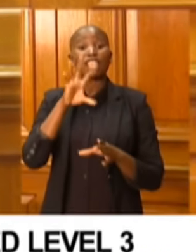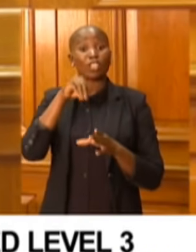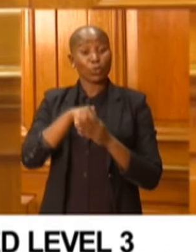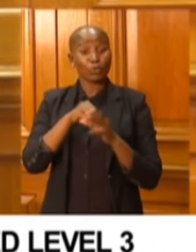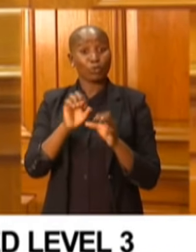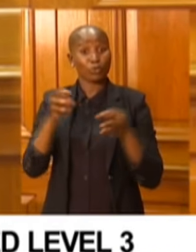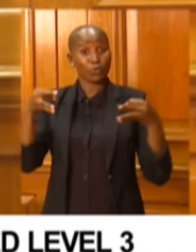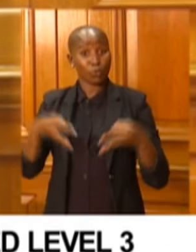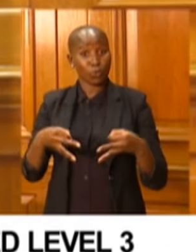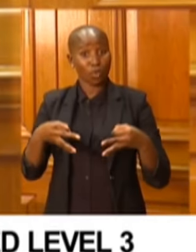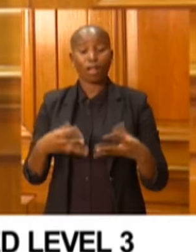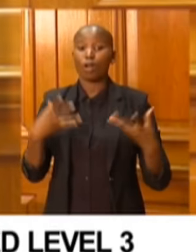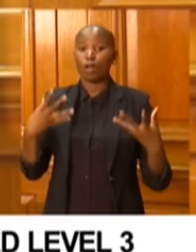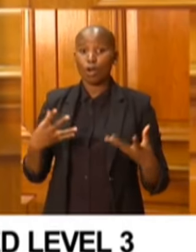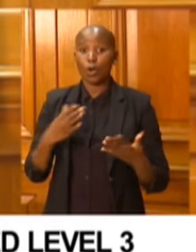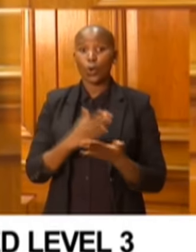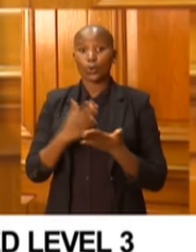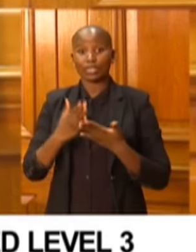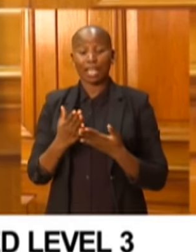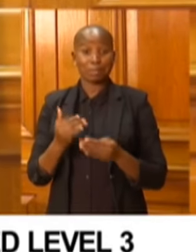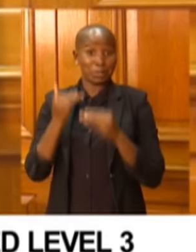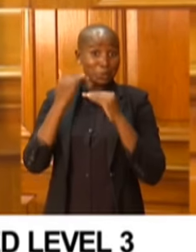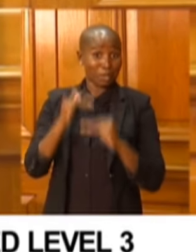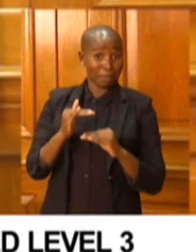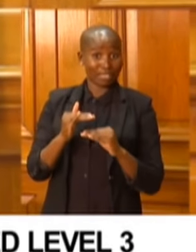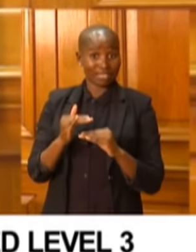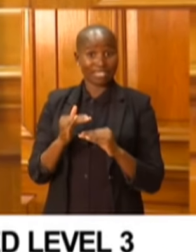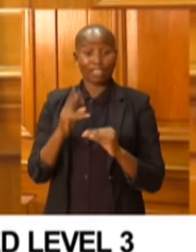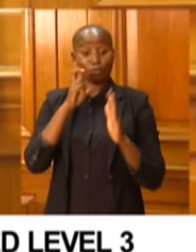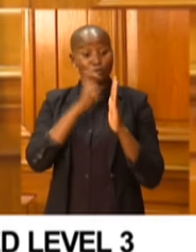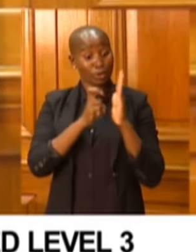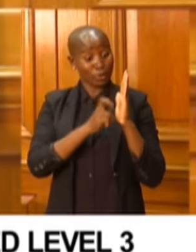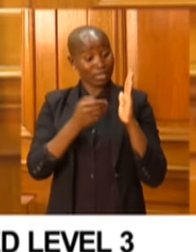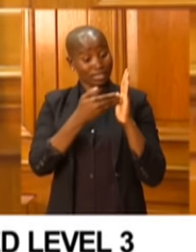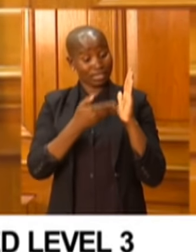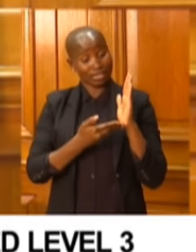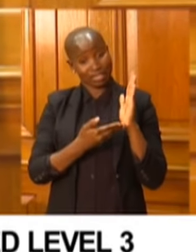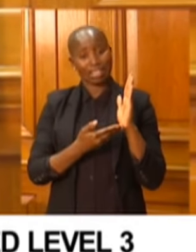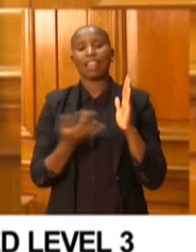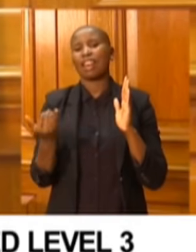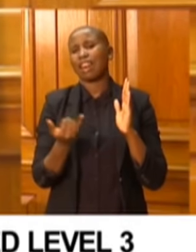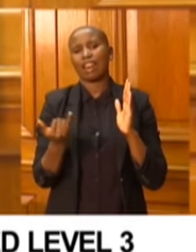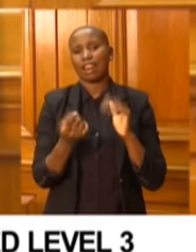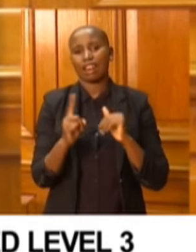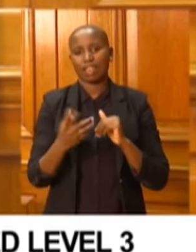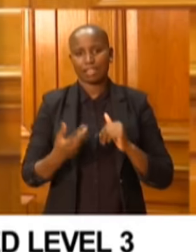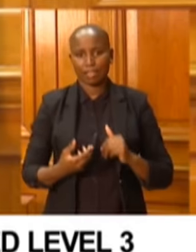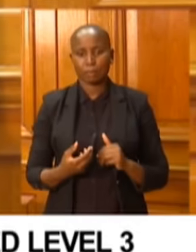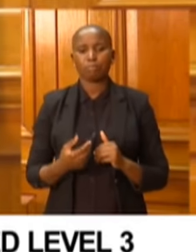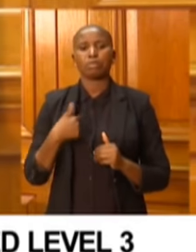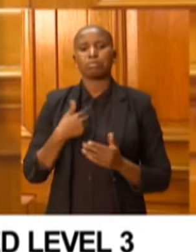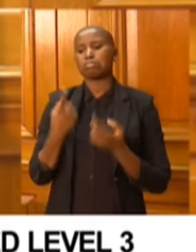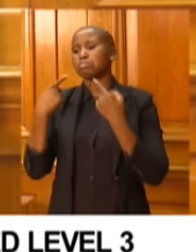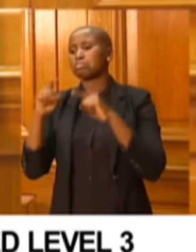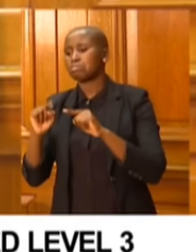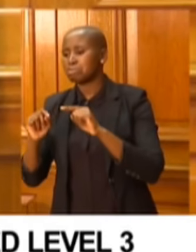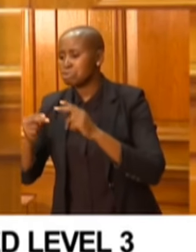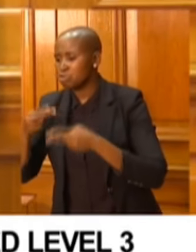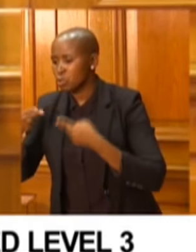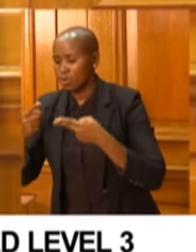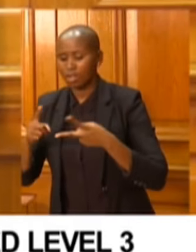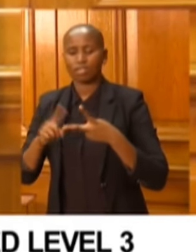limited exceptions as detailed in the regulations, such as going to restaurants, museums,